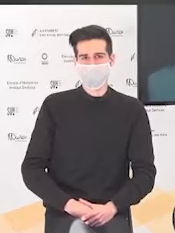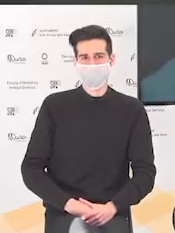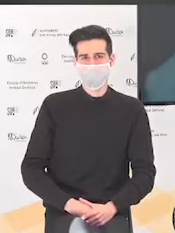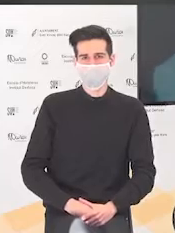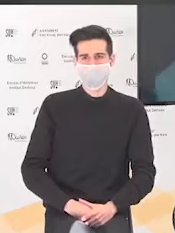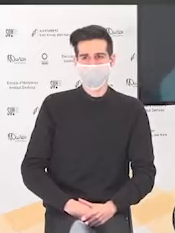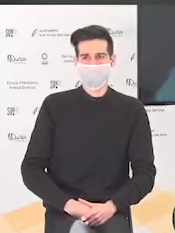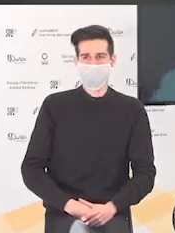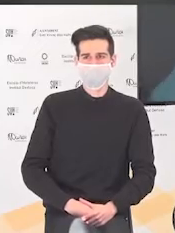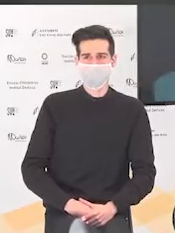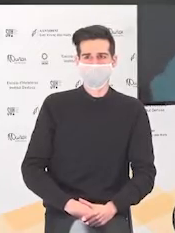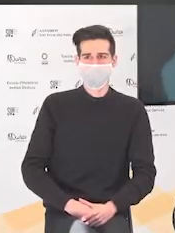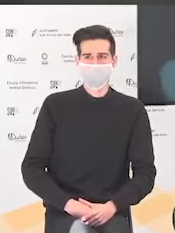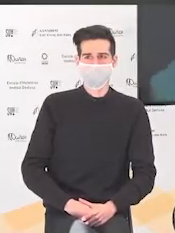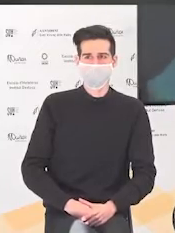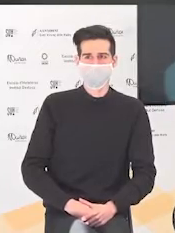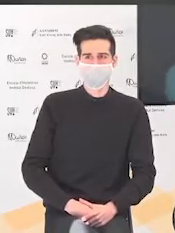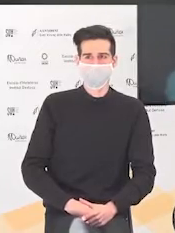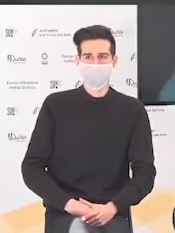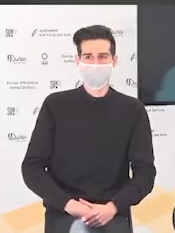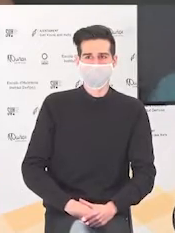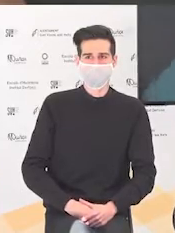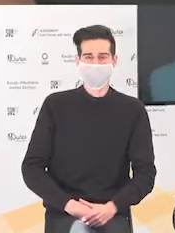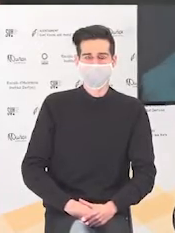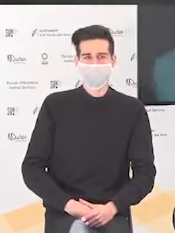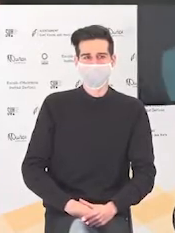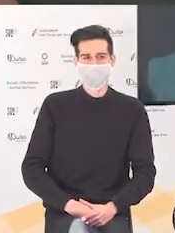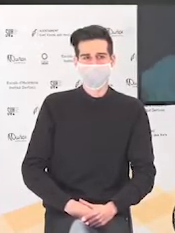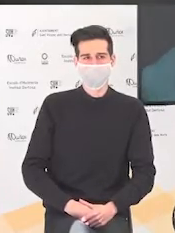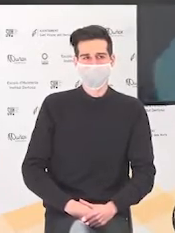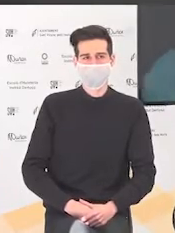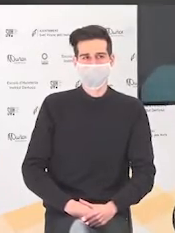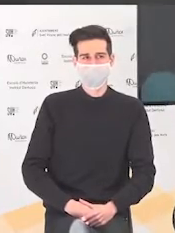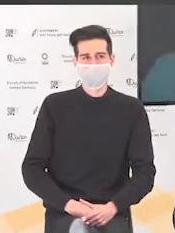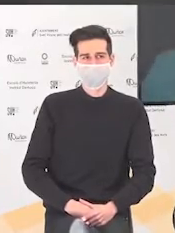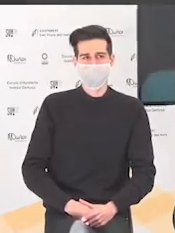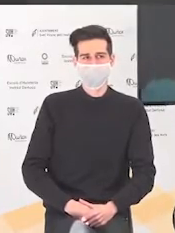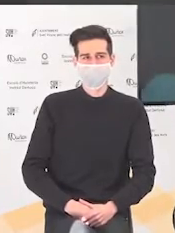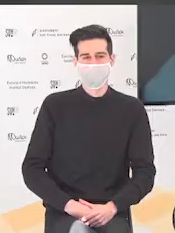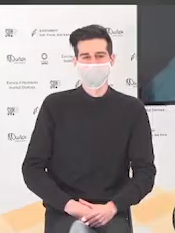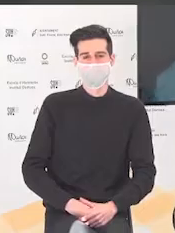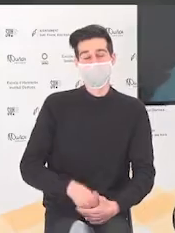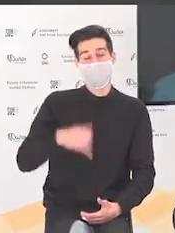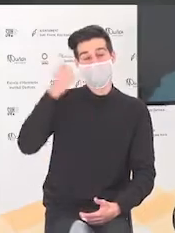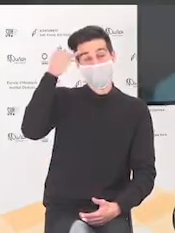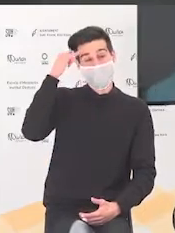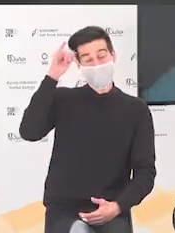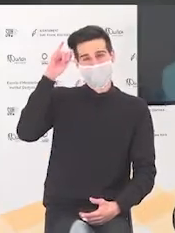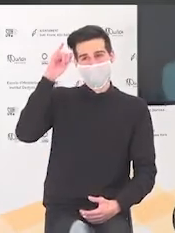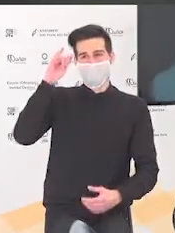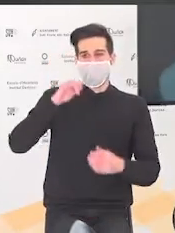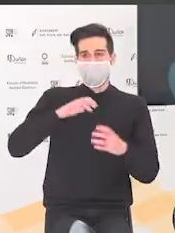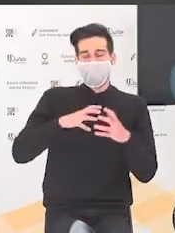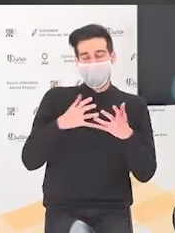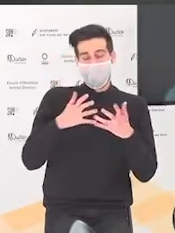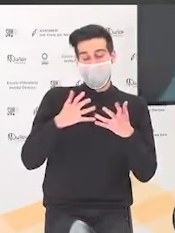The goal is that everything is nicely dispersed. La idea es que quede bien repartido.